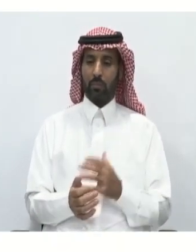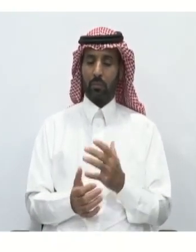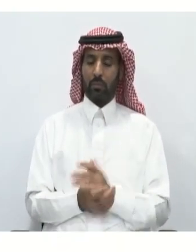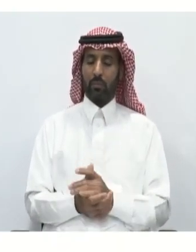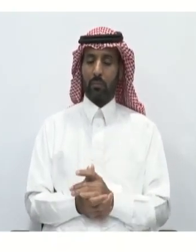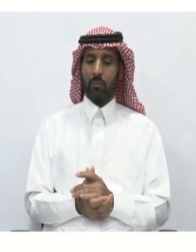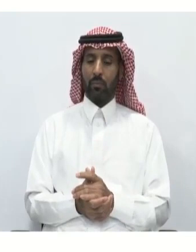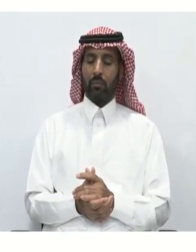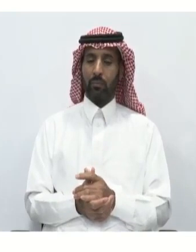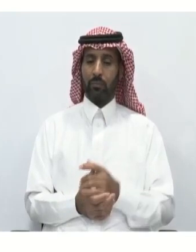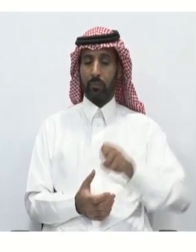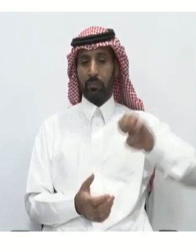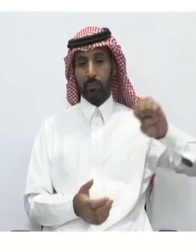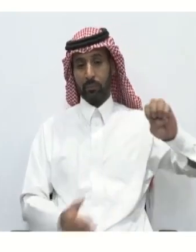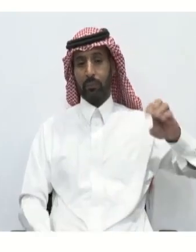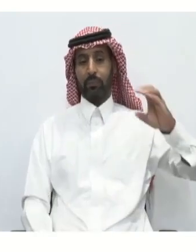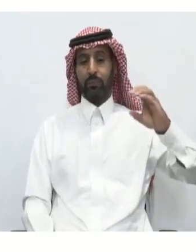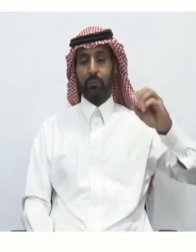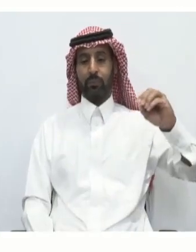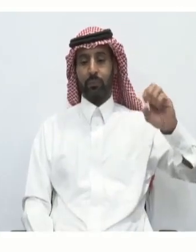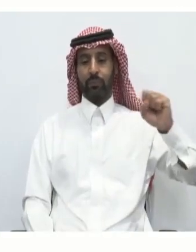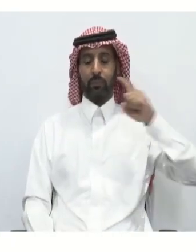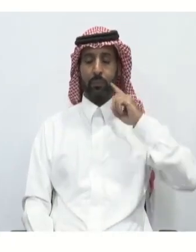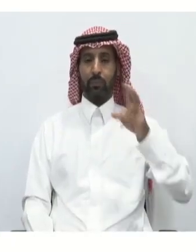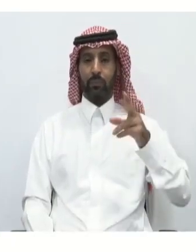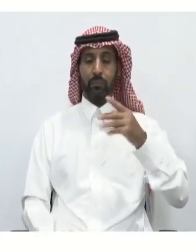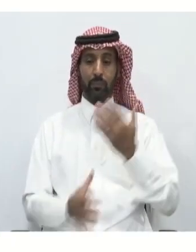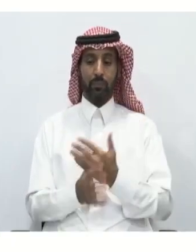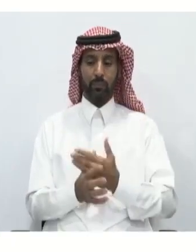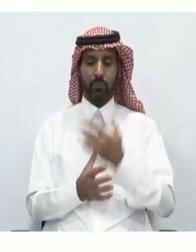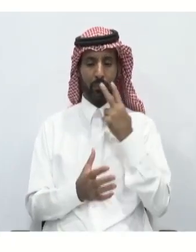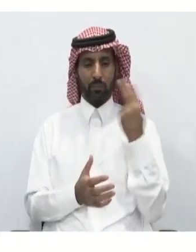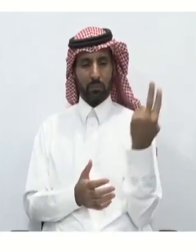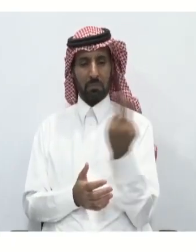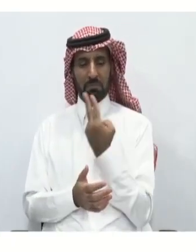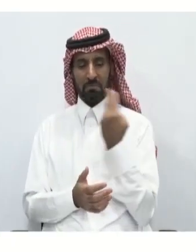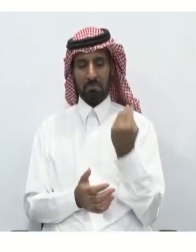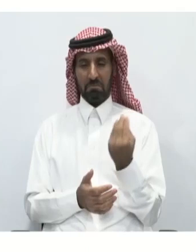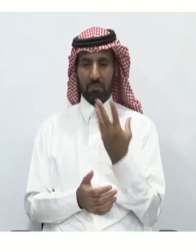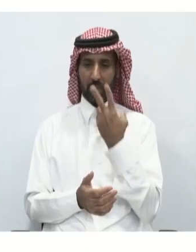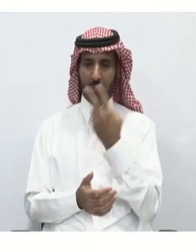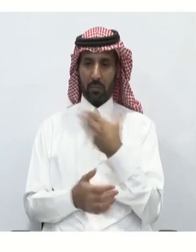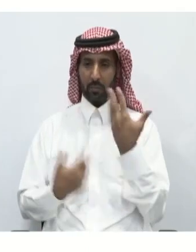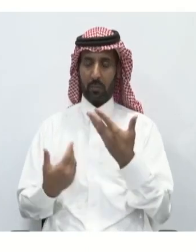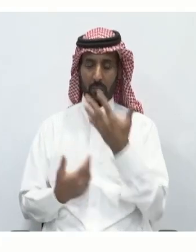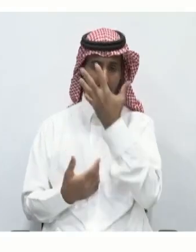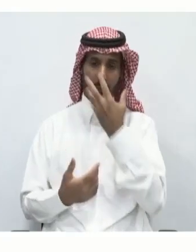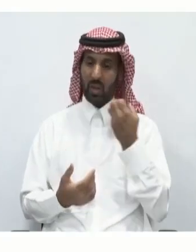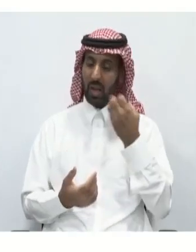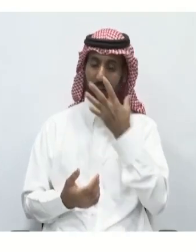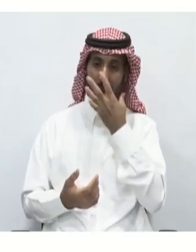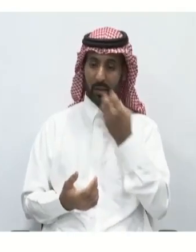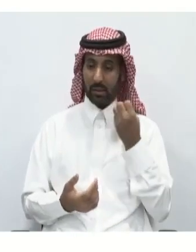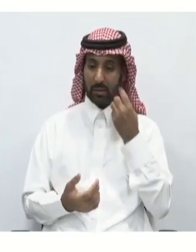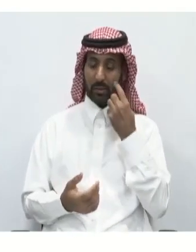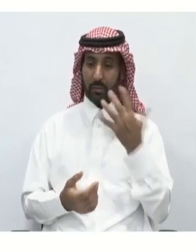Very good, it's ecotourism. How did we know? Because he said the view is spectacular, he's enjoying nature. Also,